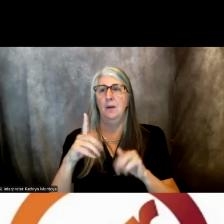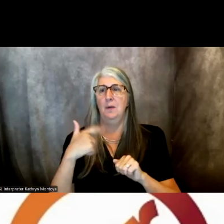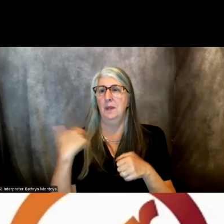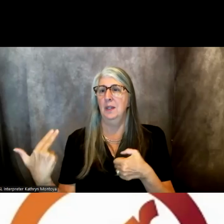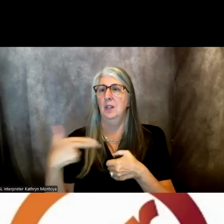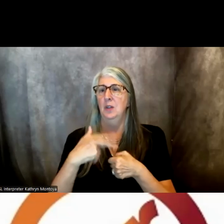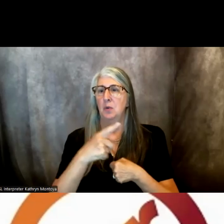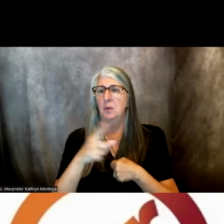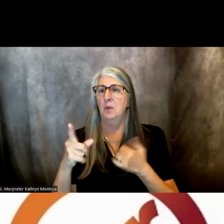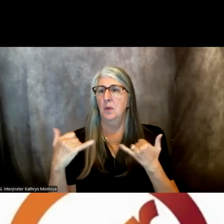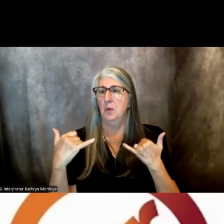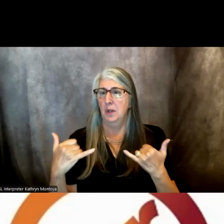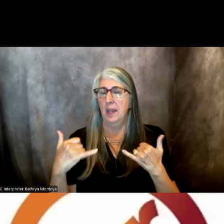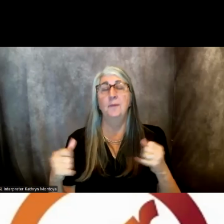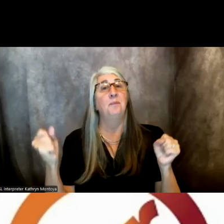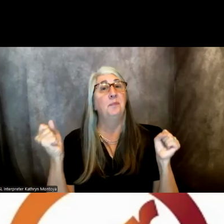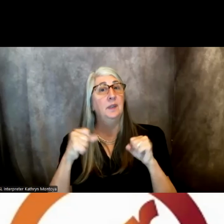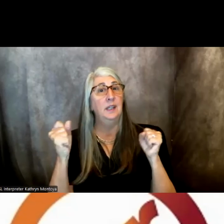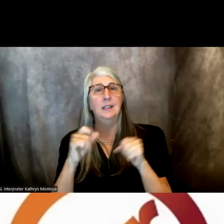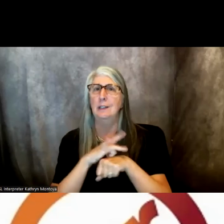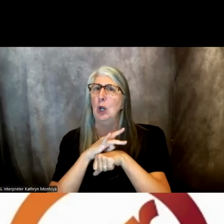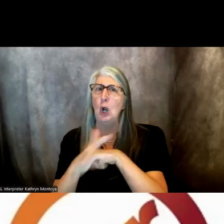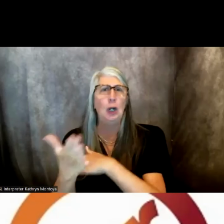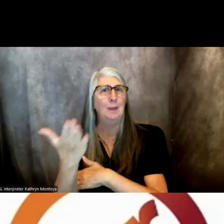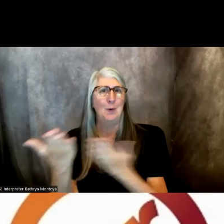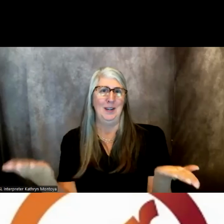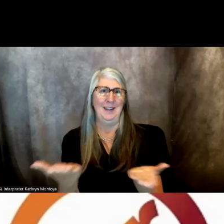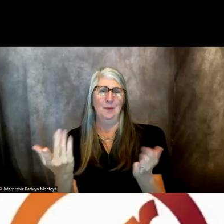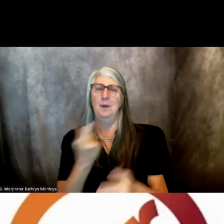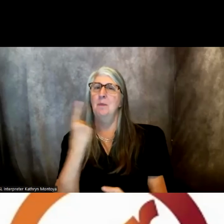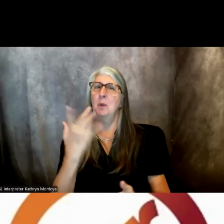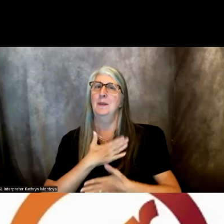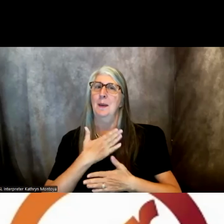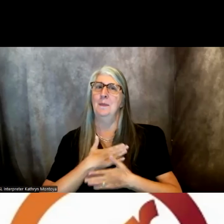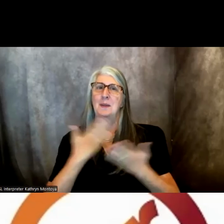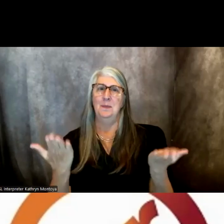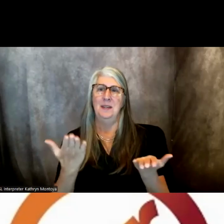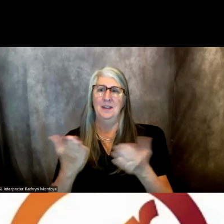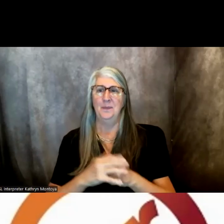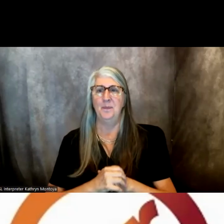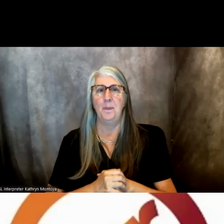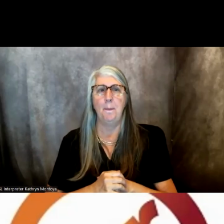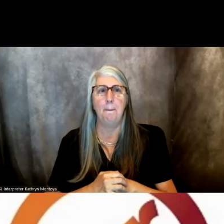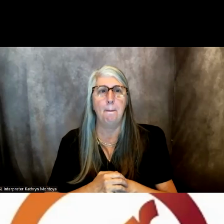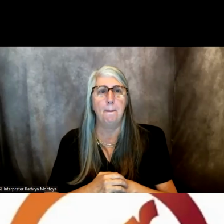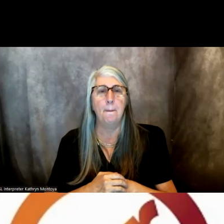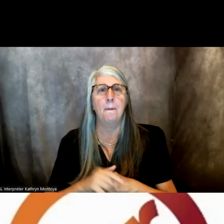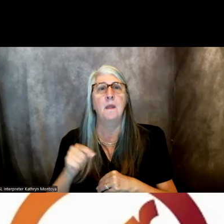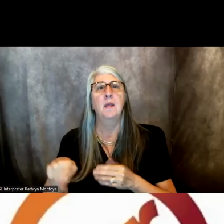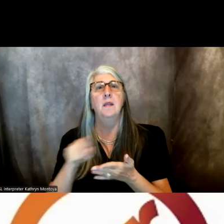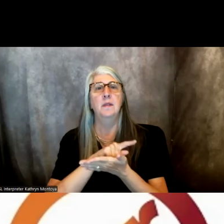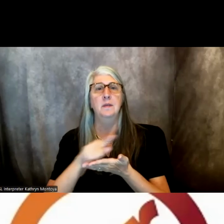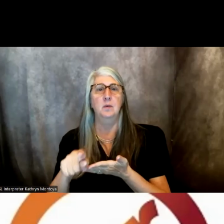you today. Yes, it is very early in the morning, but I'm always happy to be here. Look, this week's Crisis Talk